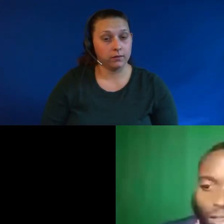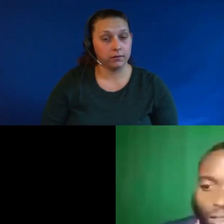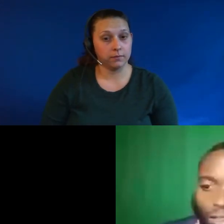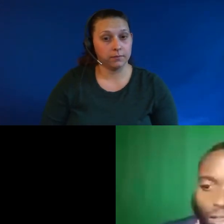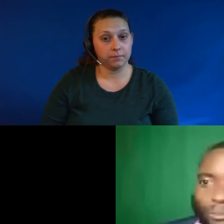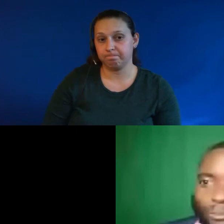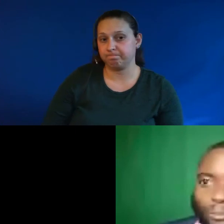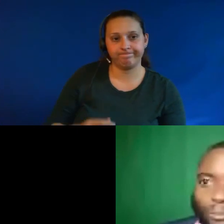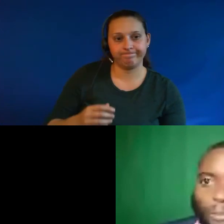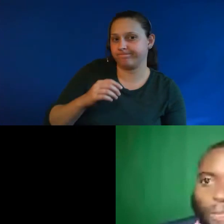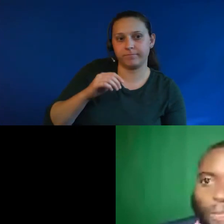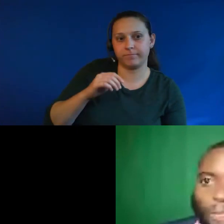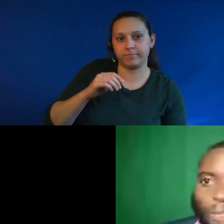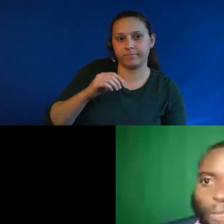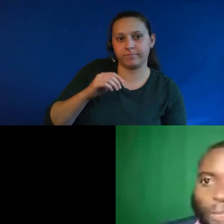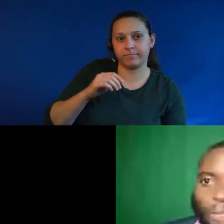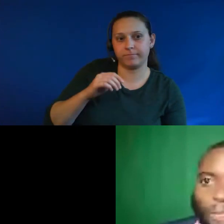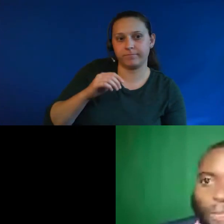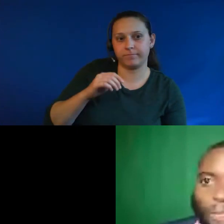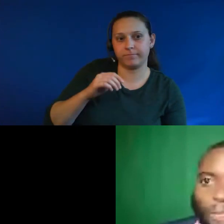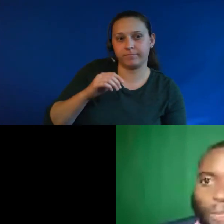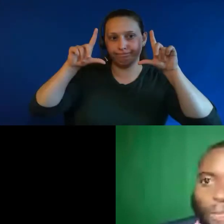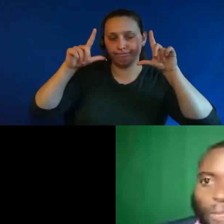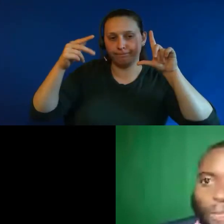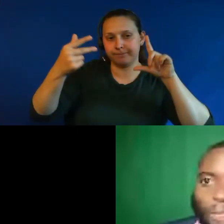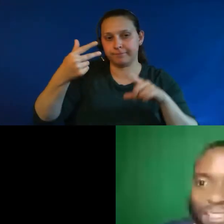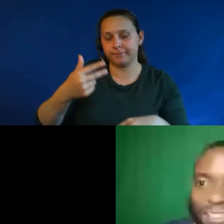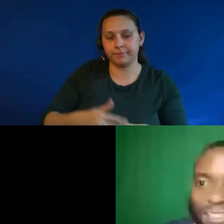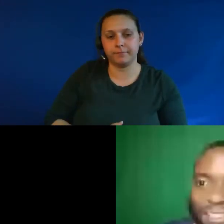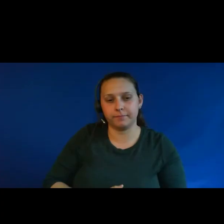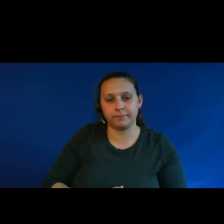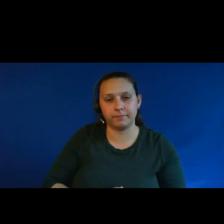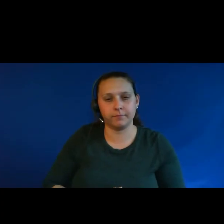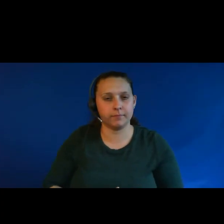Yeah, I'm not seeing your video feed. My network, it's okay. I'll leave and